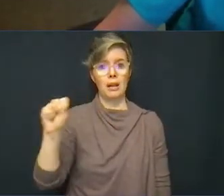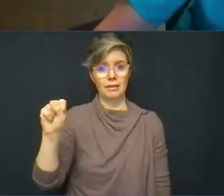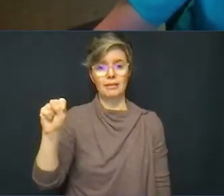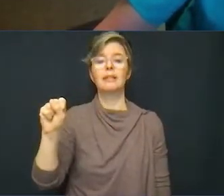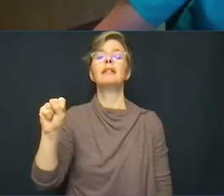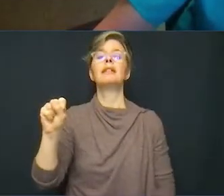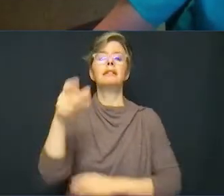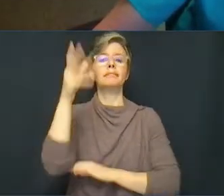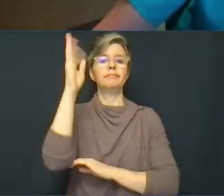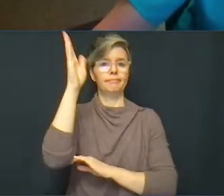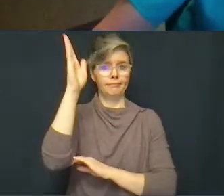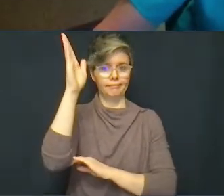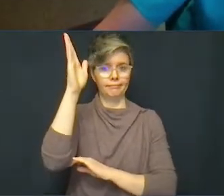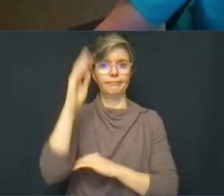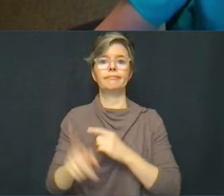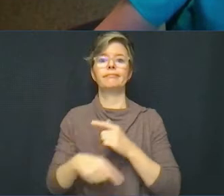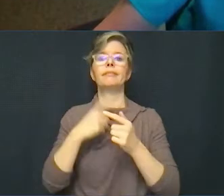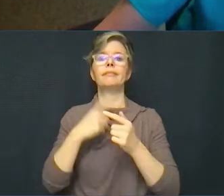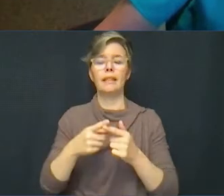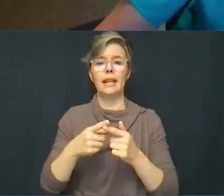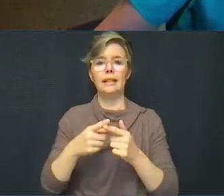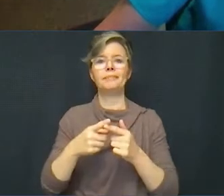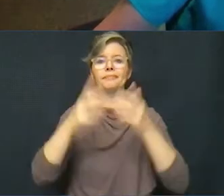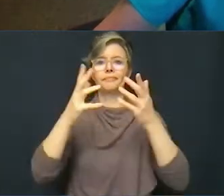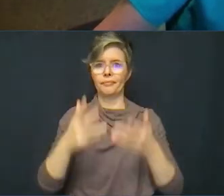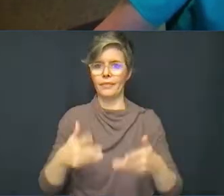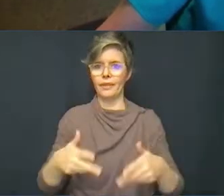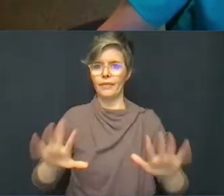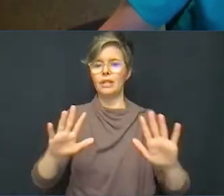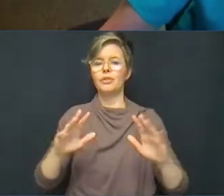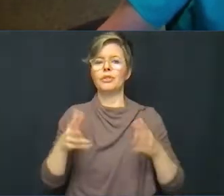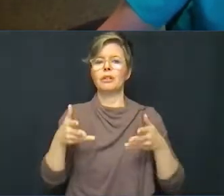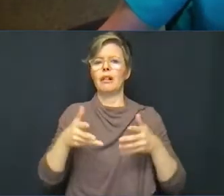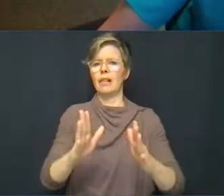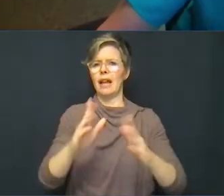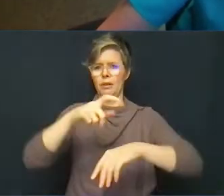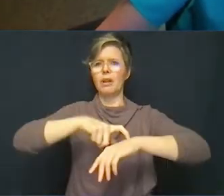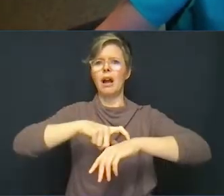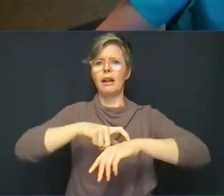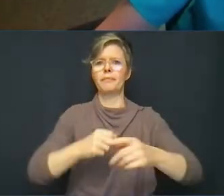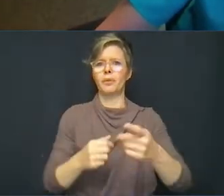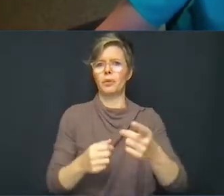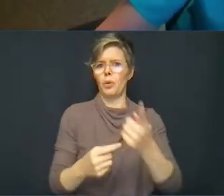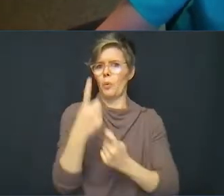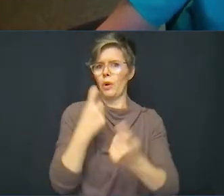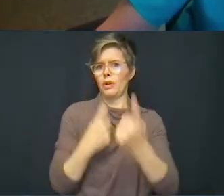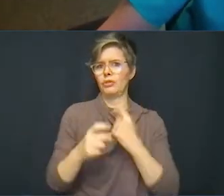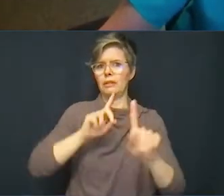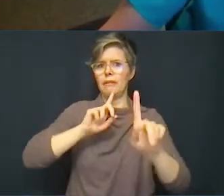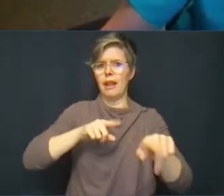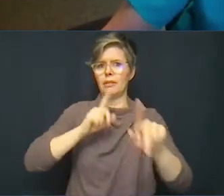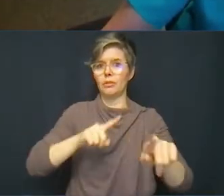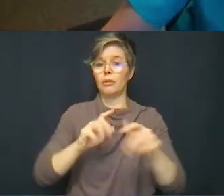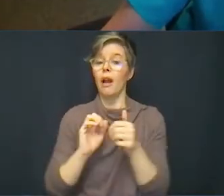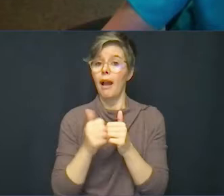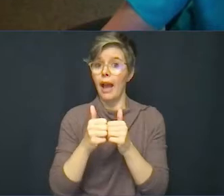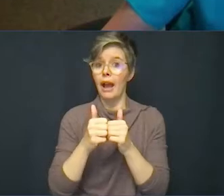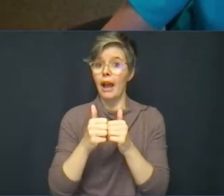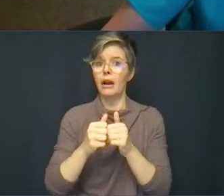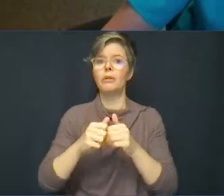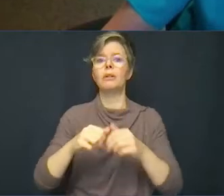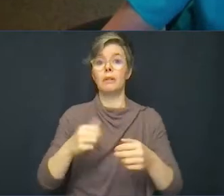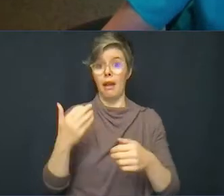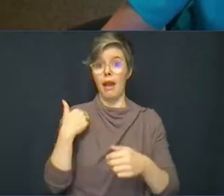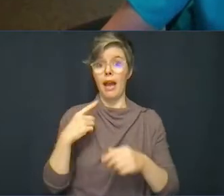at the end of each presentation. The questions will be fielded through the chat. So I'd like to